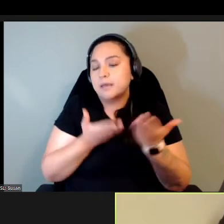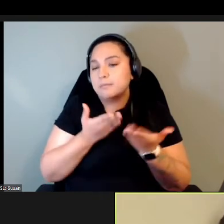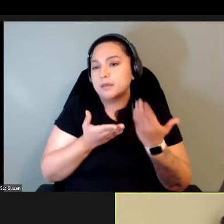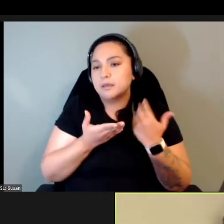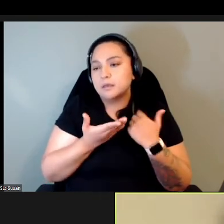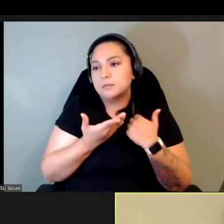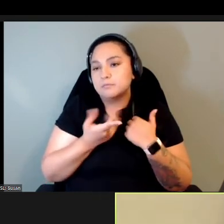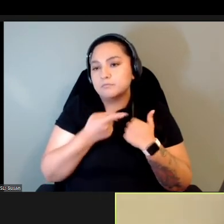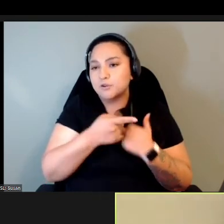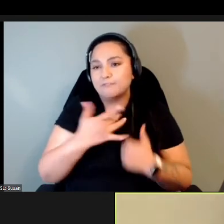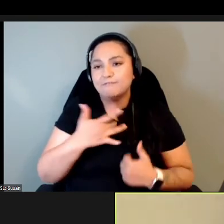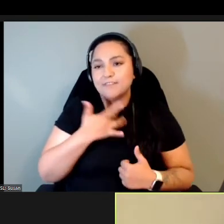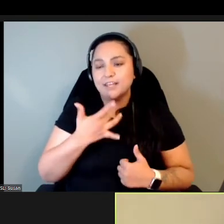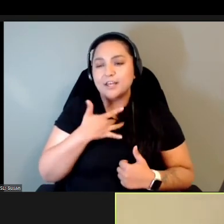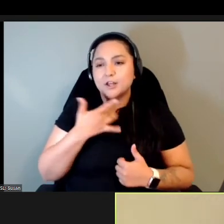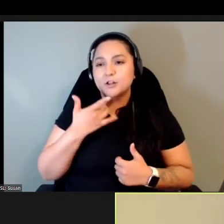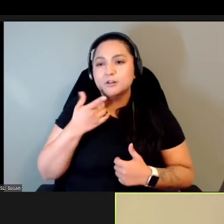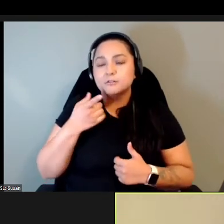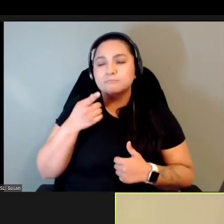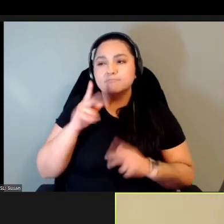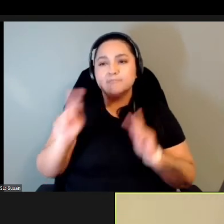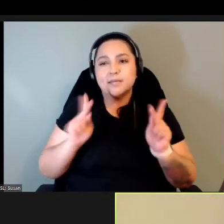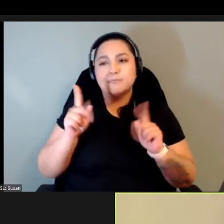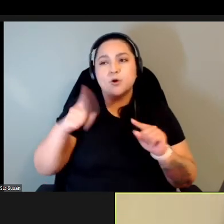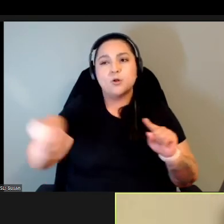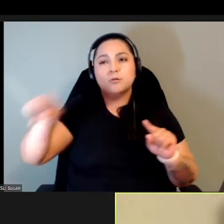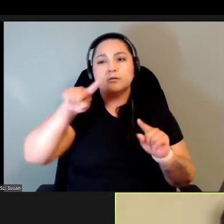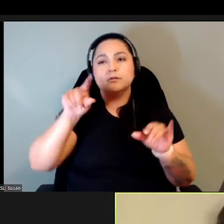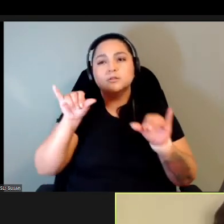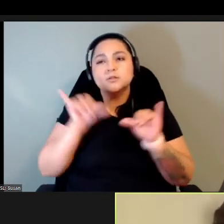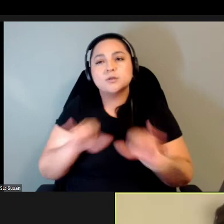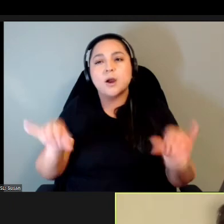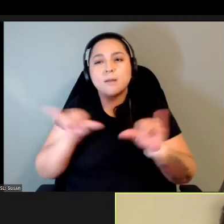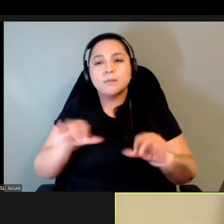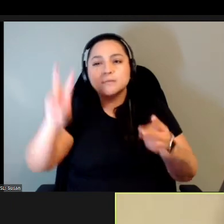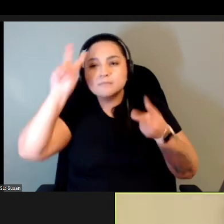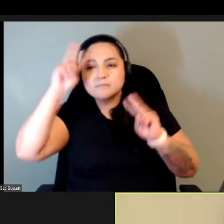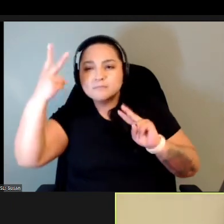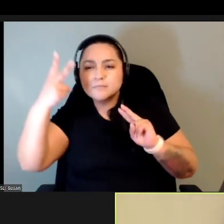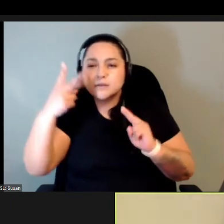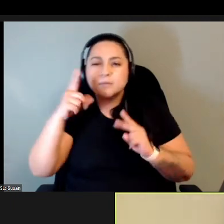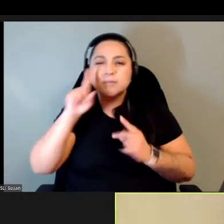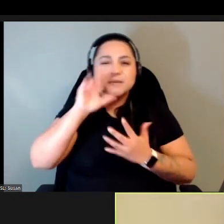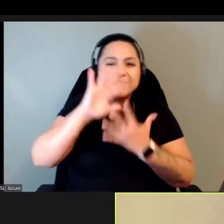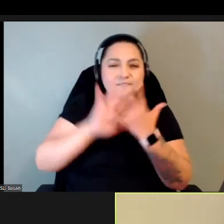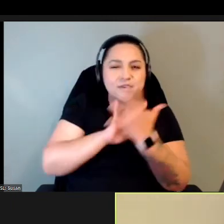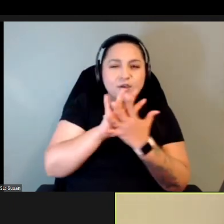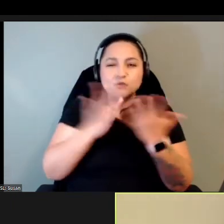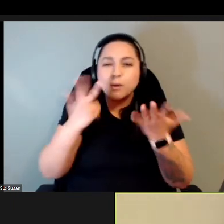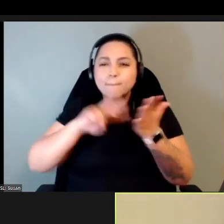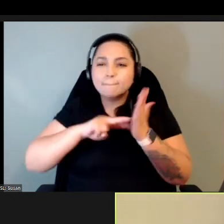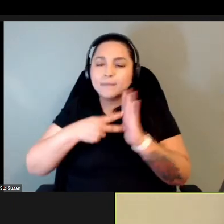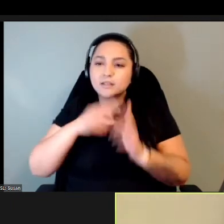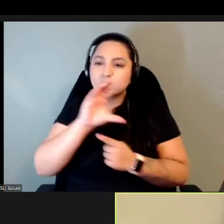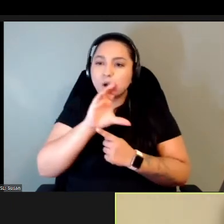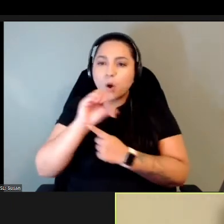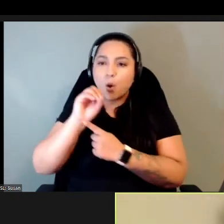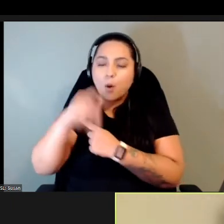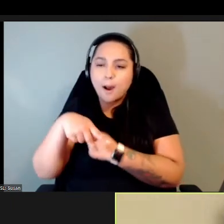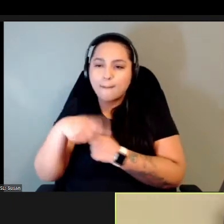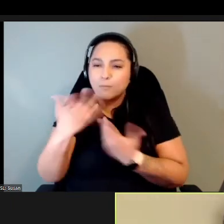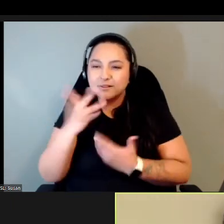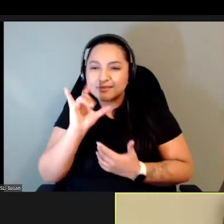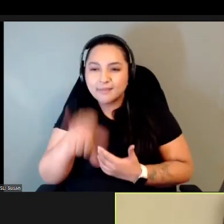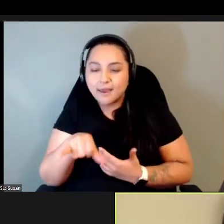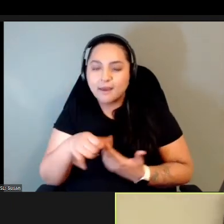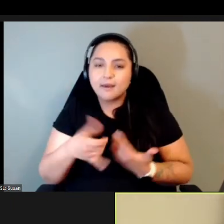misunderstanding or a confusion about what is a cooperative. For example, Nathie was saying, doesn't